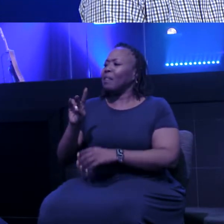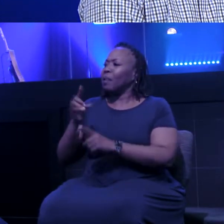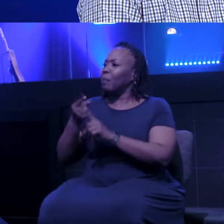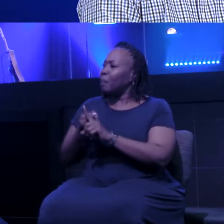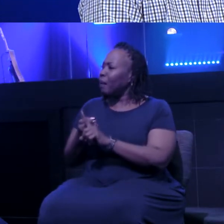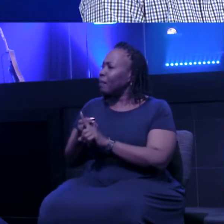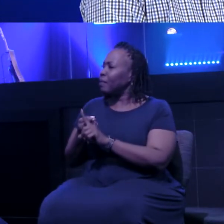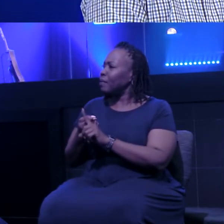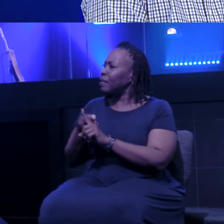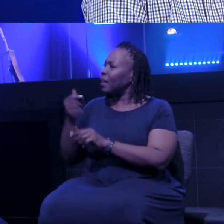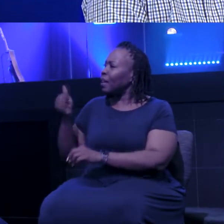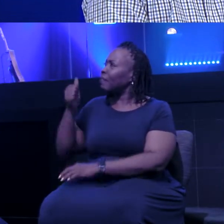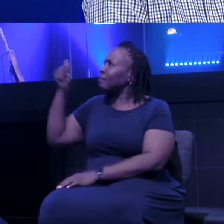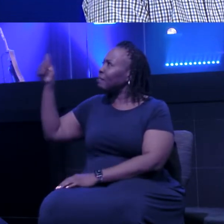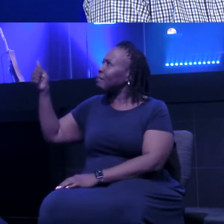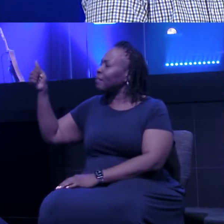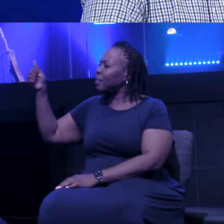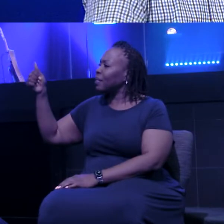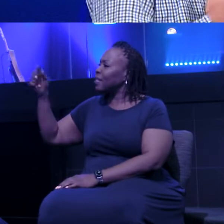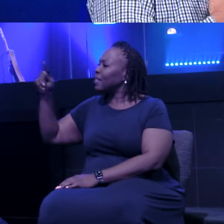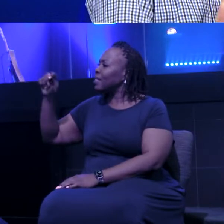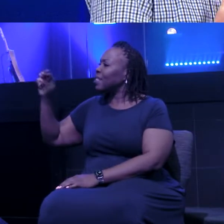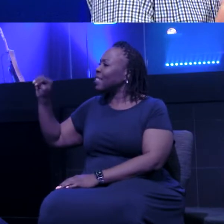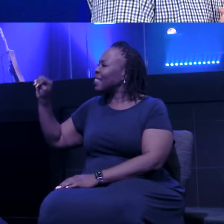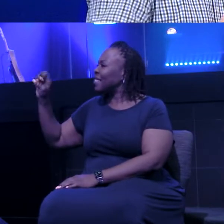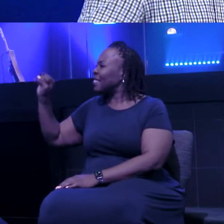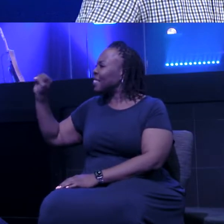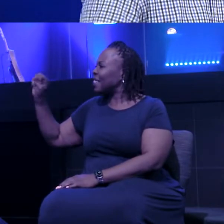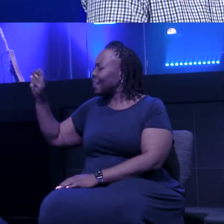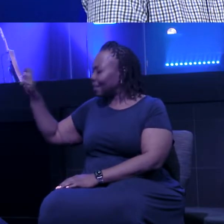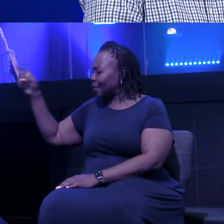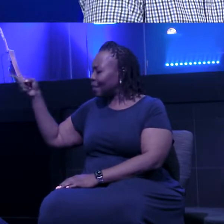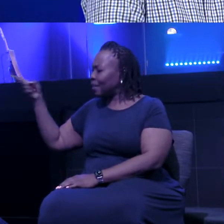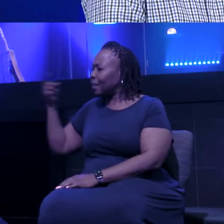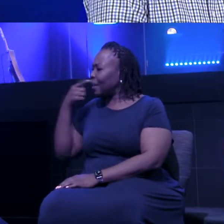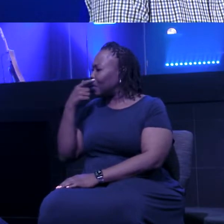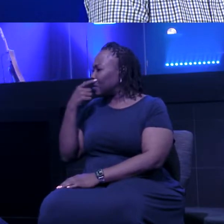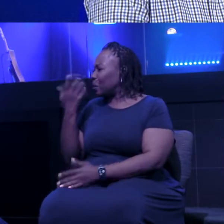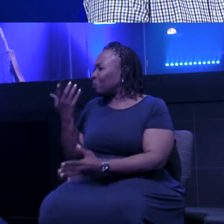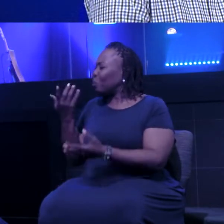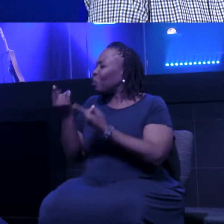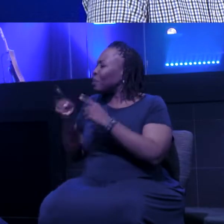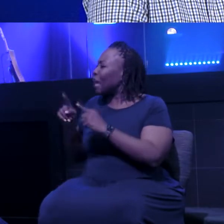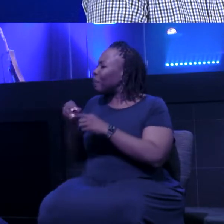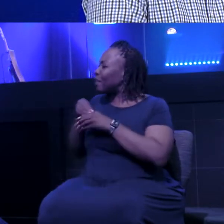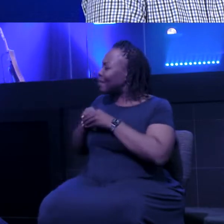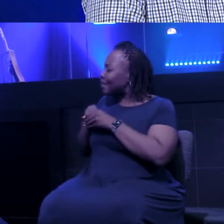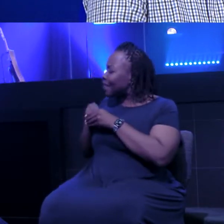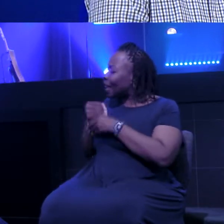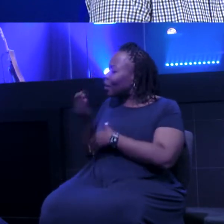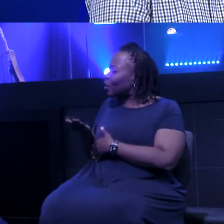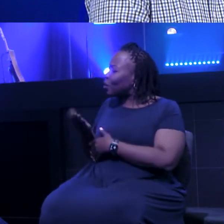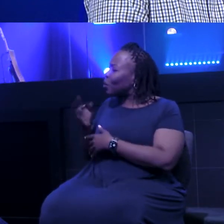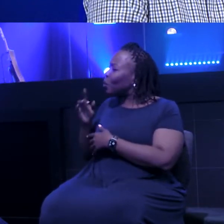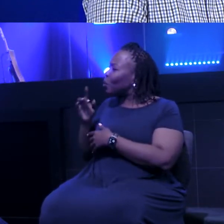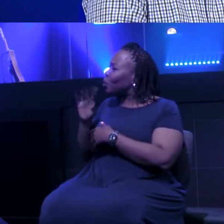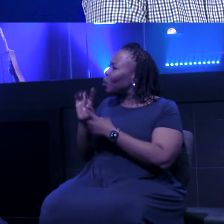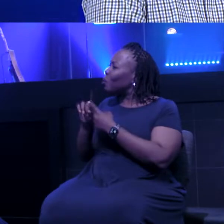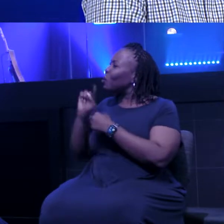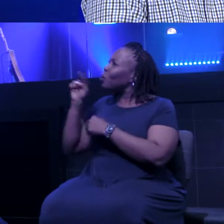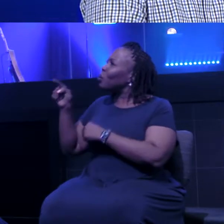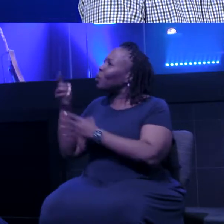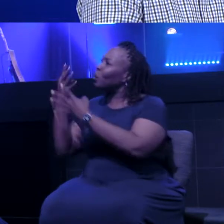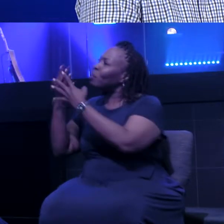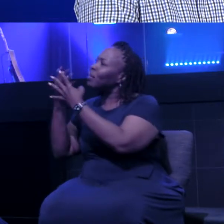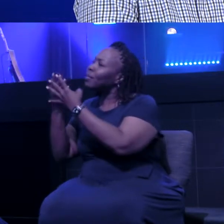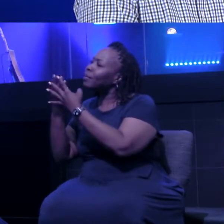Memphis. What was going on inside of you when you were in, when you went to prison, and how did things start to change for